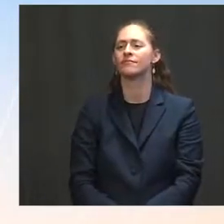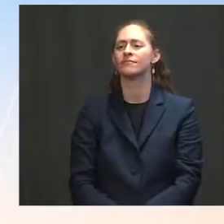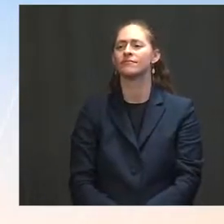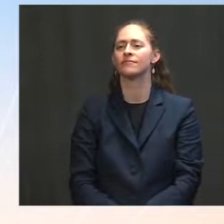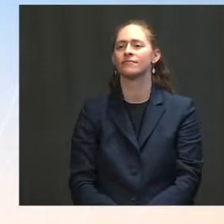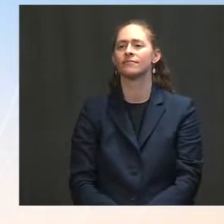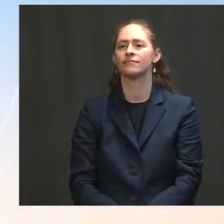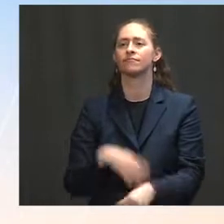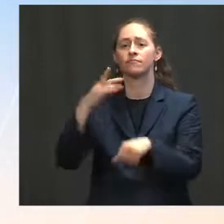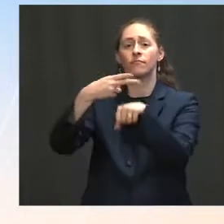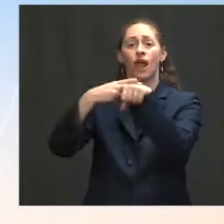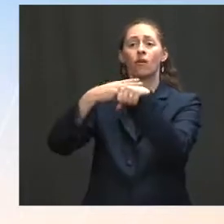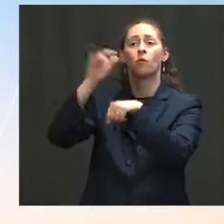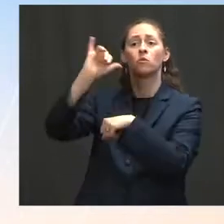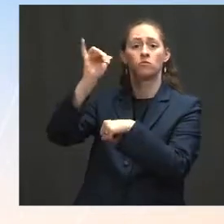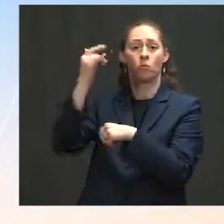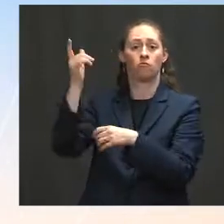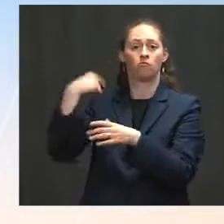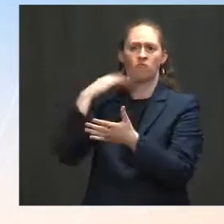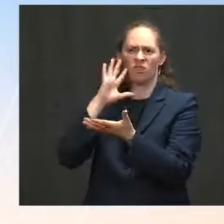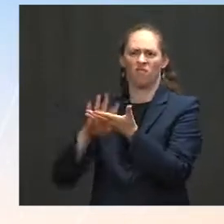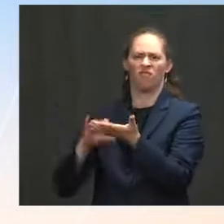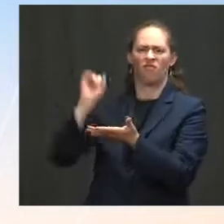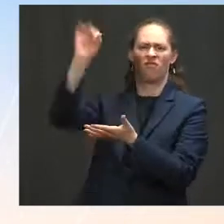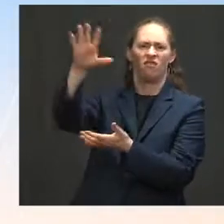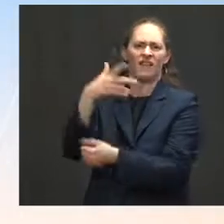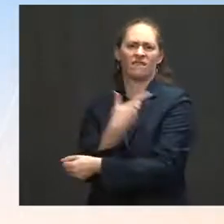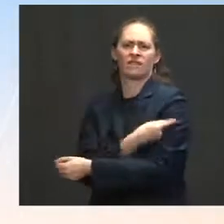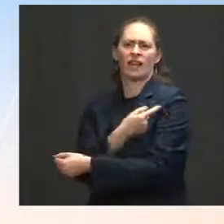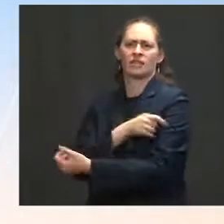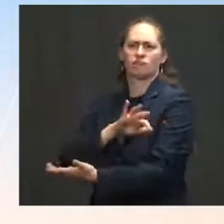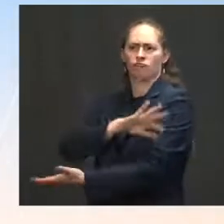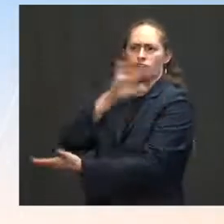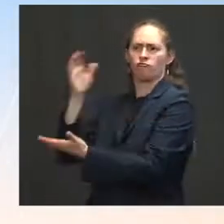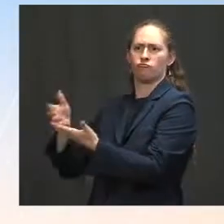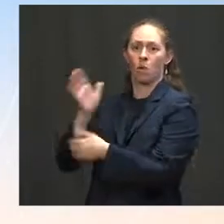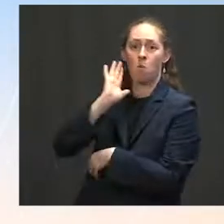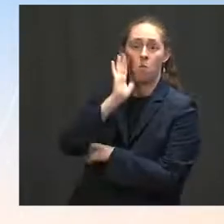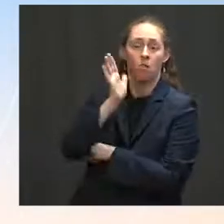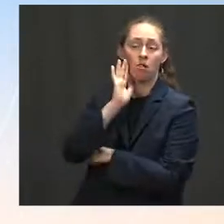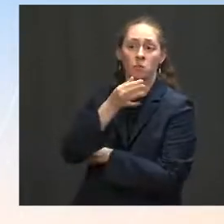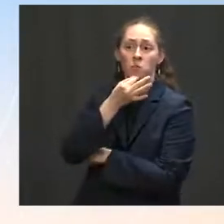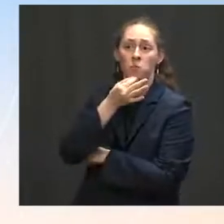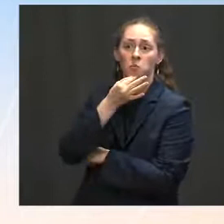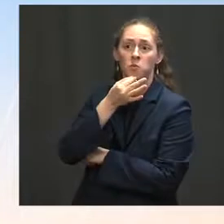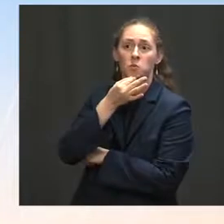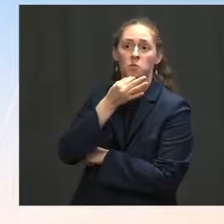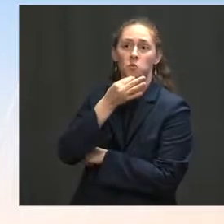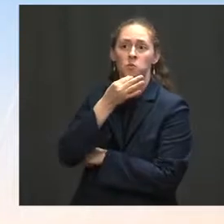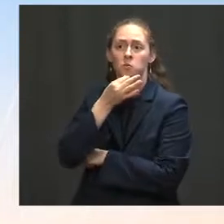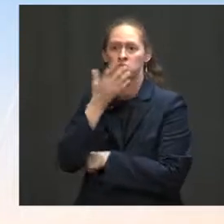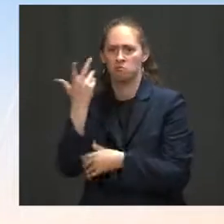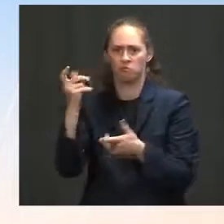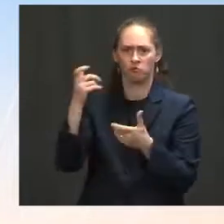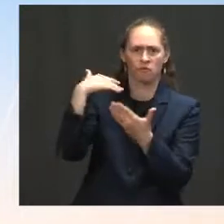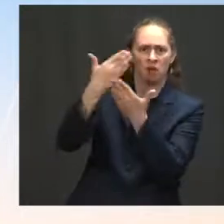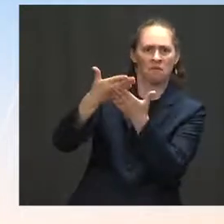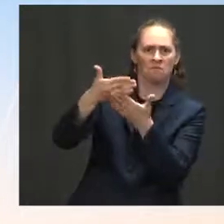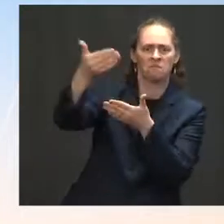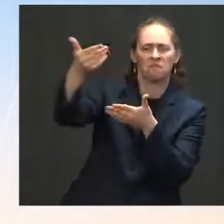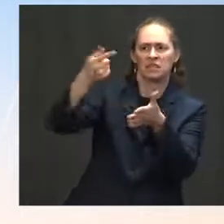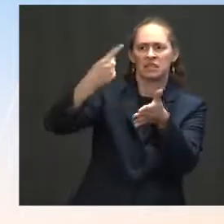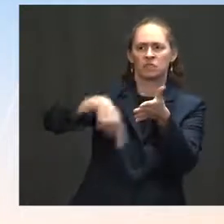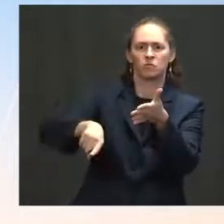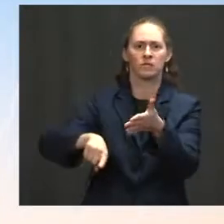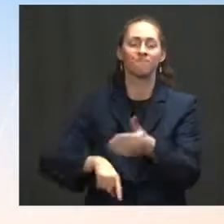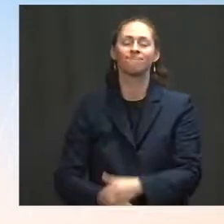vaccines from the United States. We will be prepared to deliver those, hopefully as early as next week. Part of that is